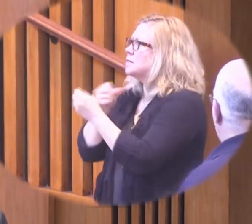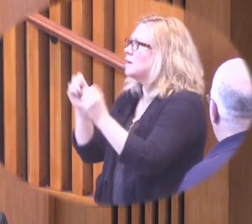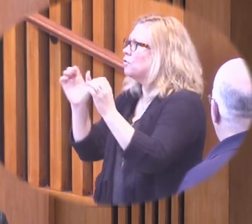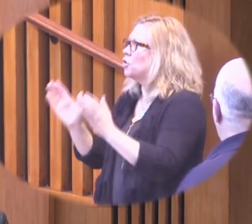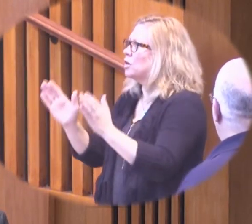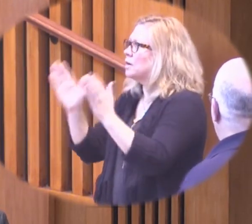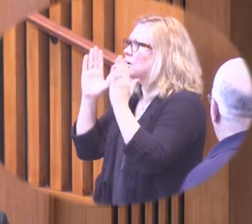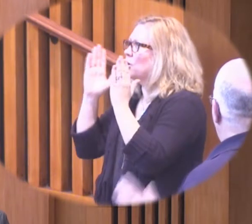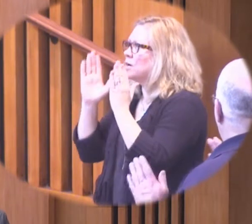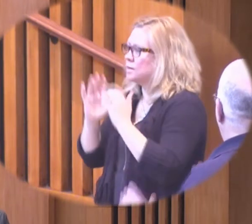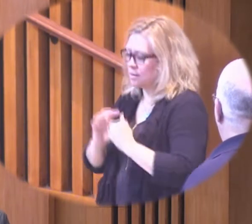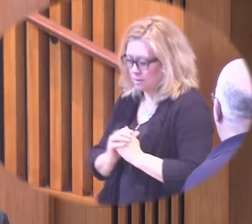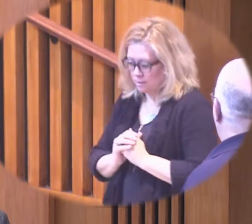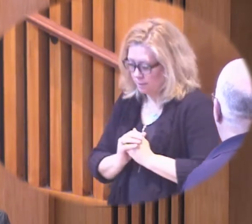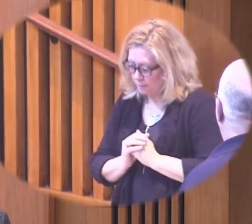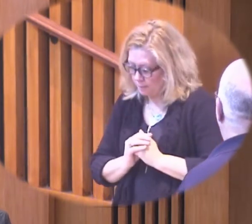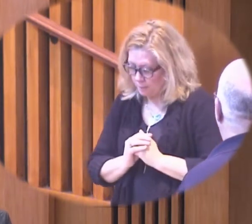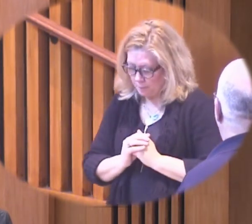hear us.